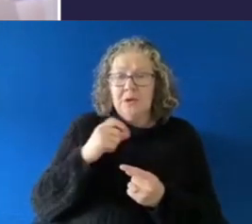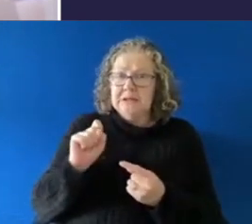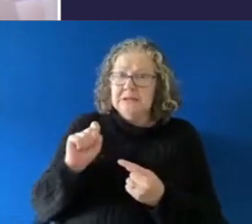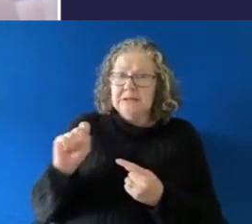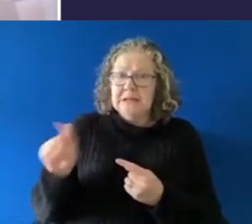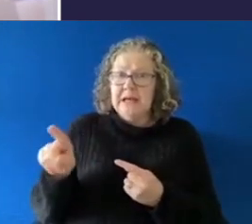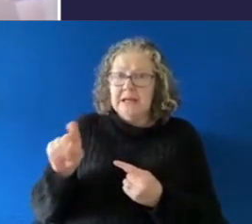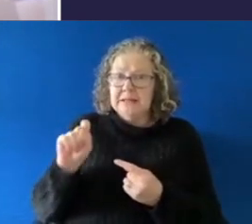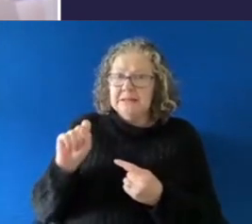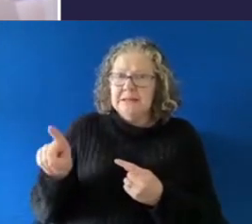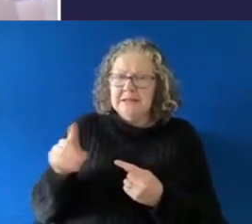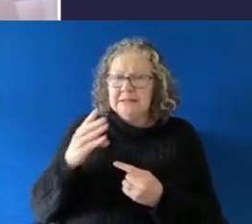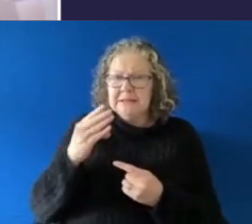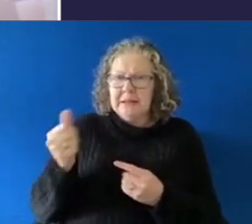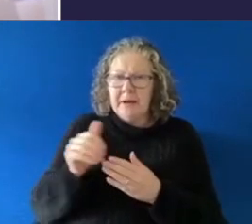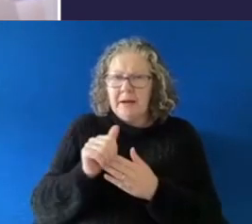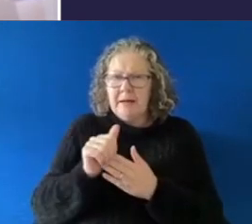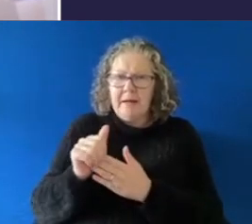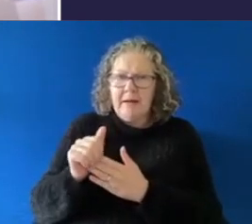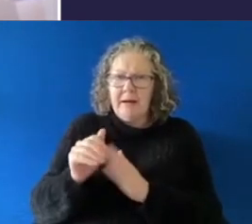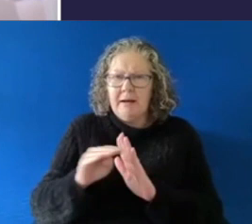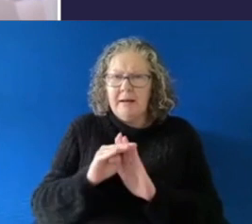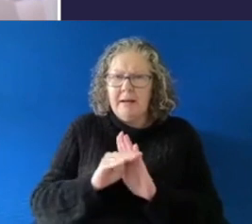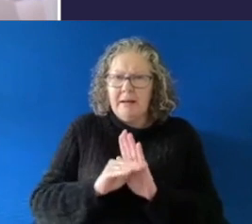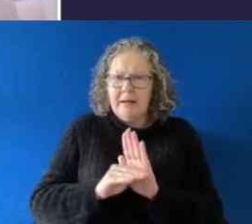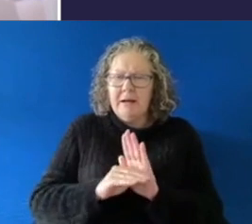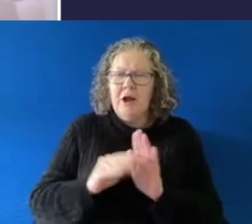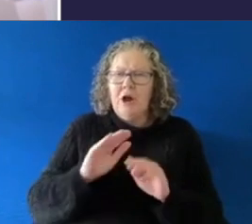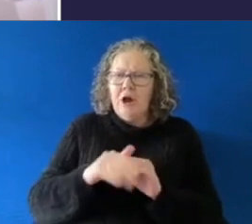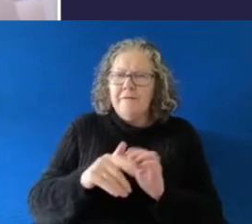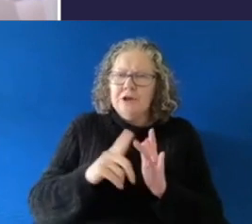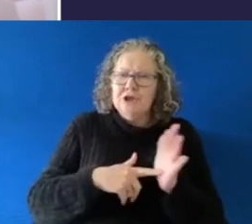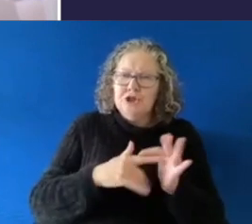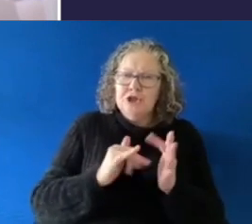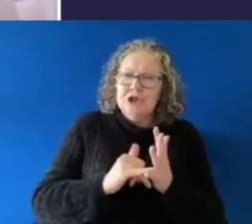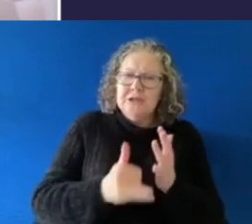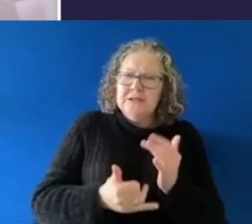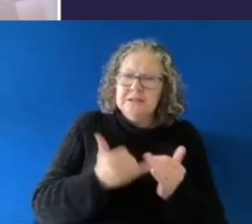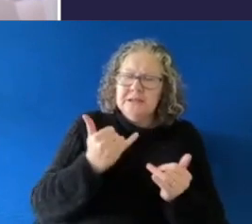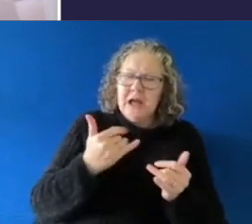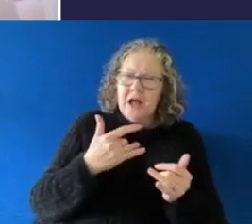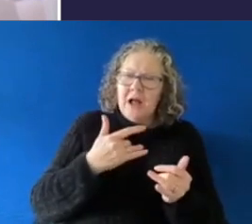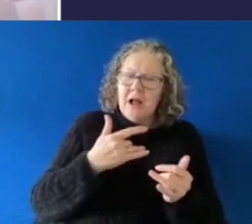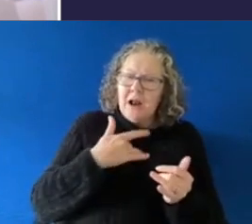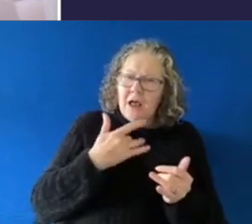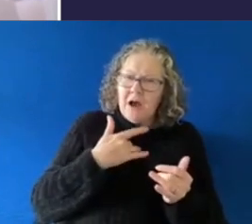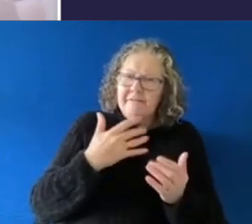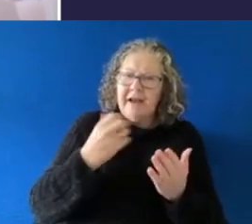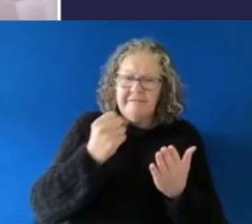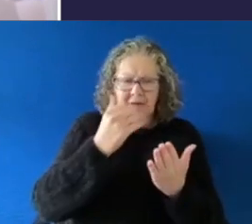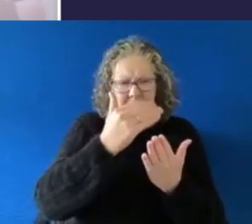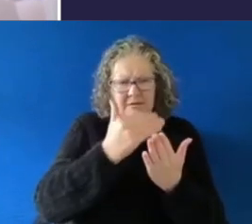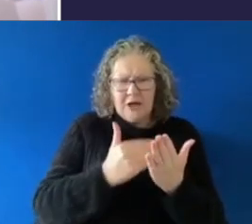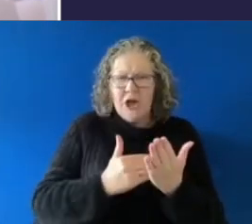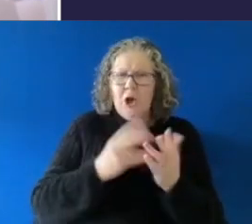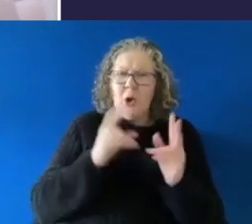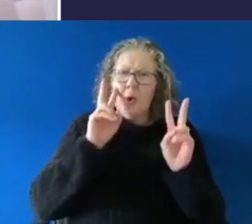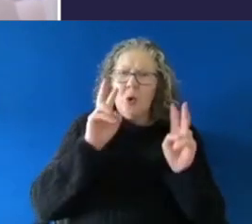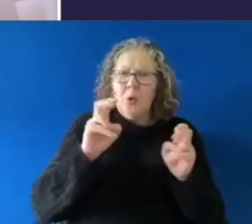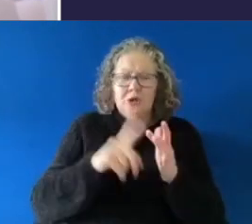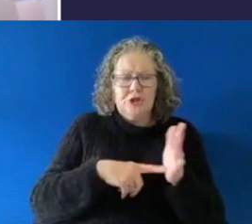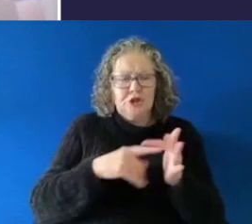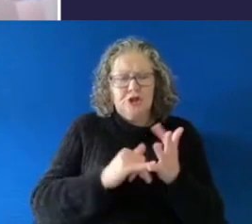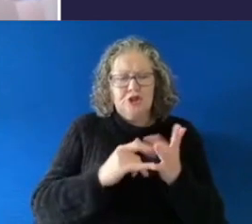couple of guiding documents about Jessica's life. We have a document we're working on all the time, which is called Jessica's Good Life. I know